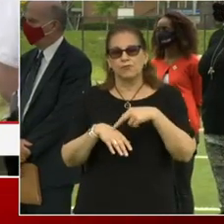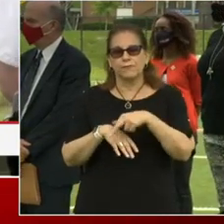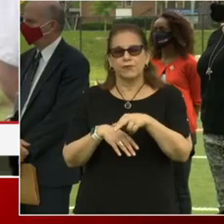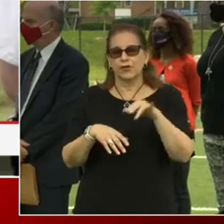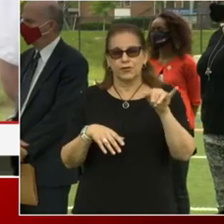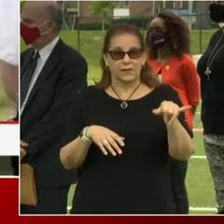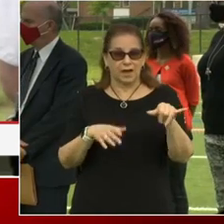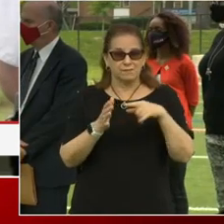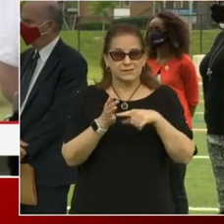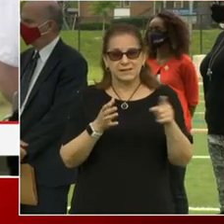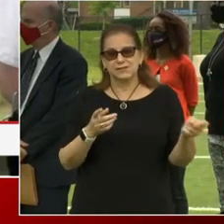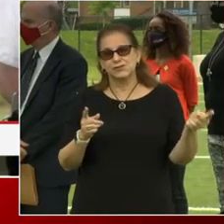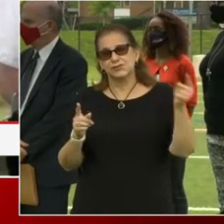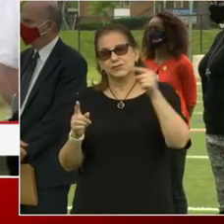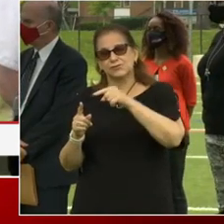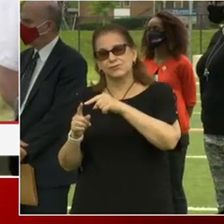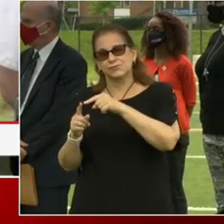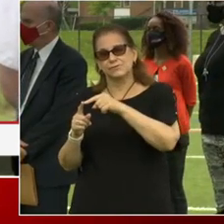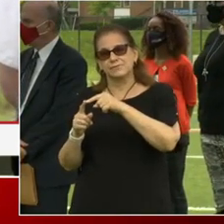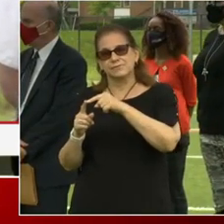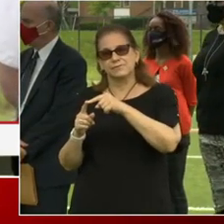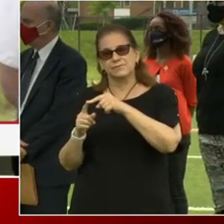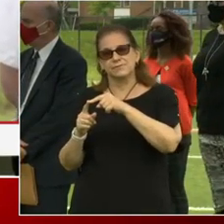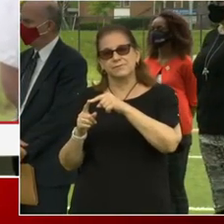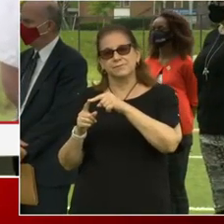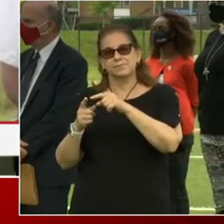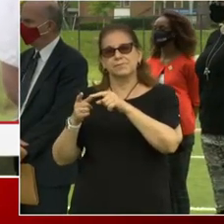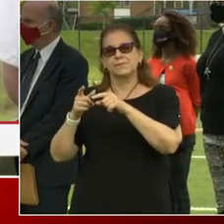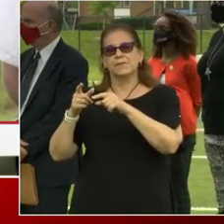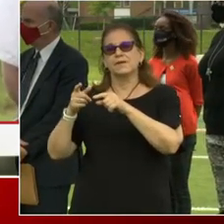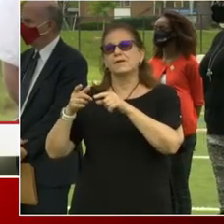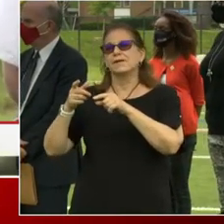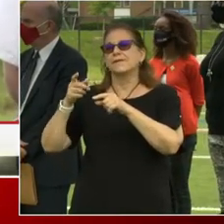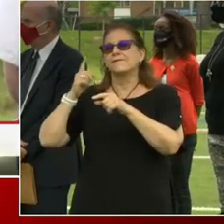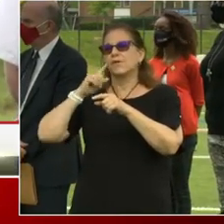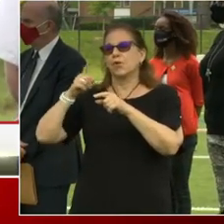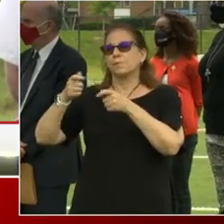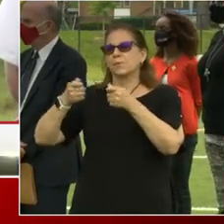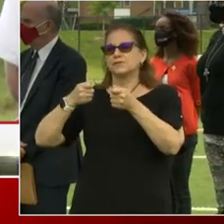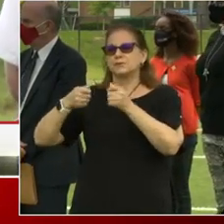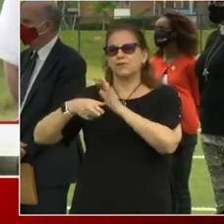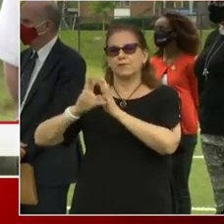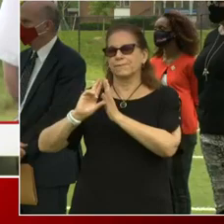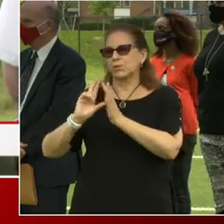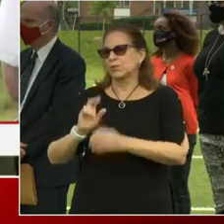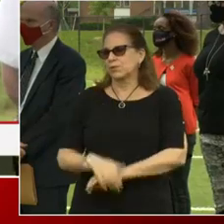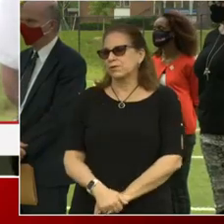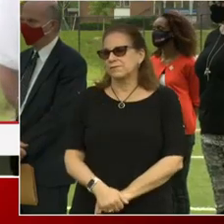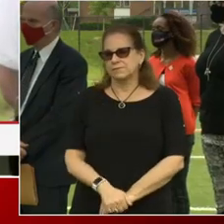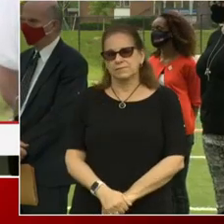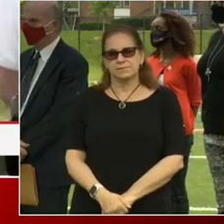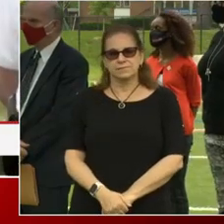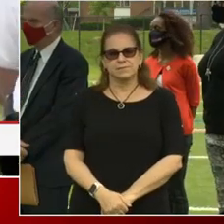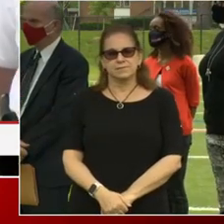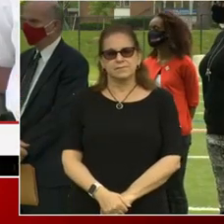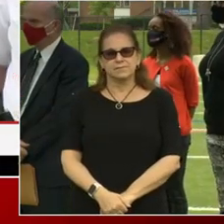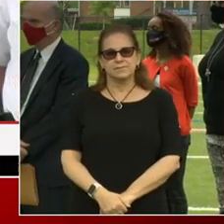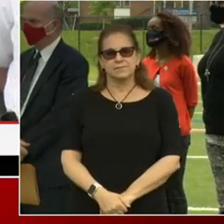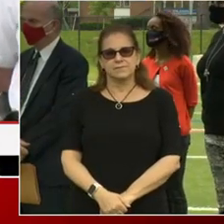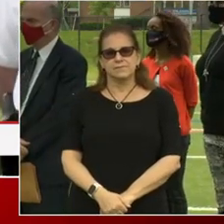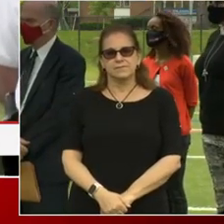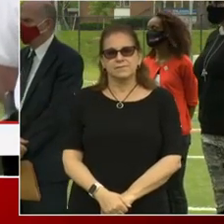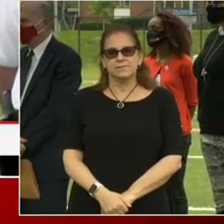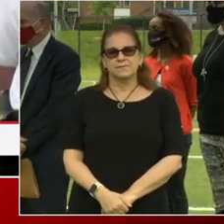the Inspector General for a management review. Anything else to add to that? And let me also say I had